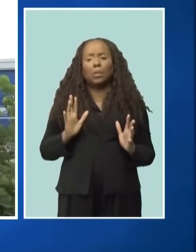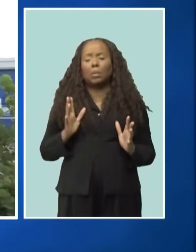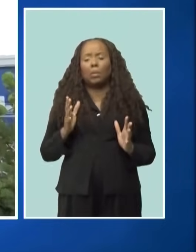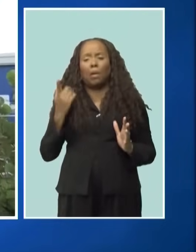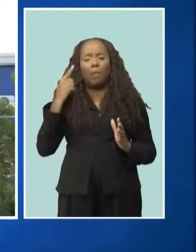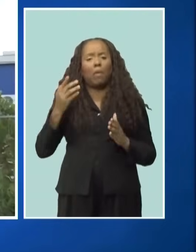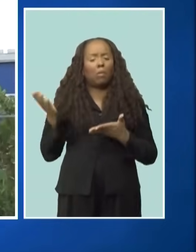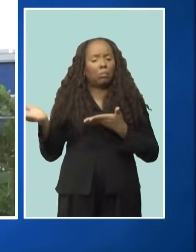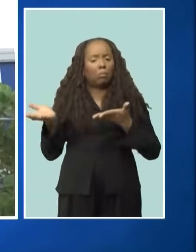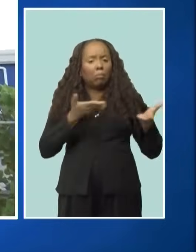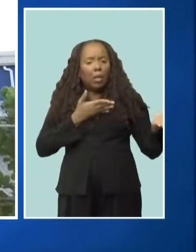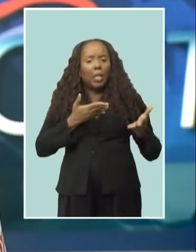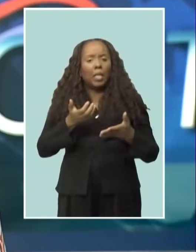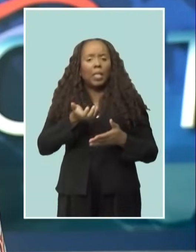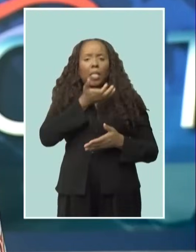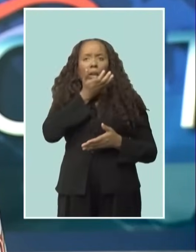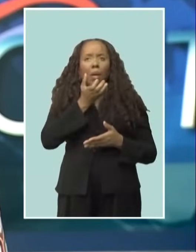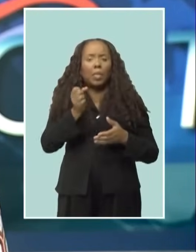the outskirts.